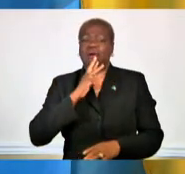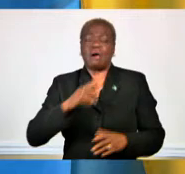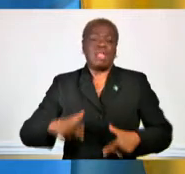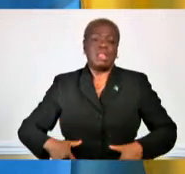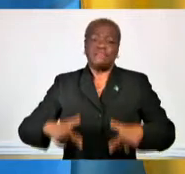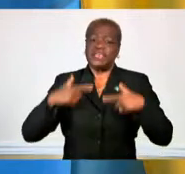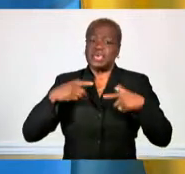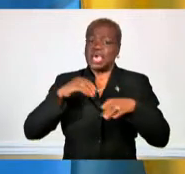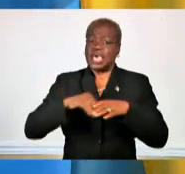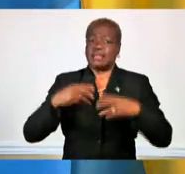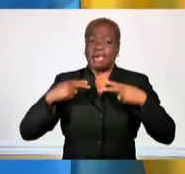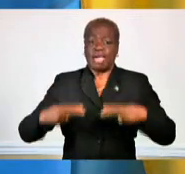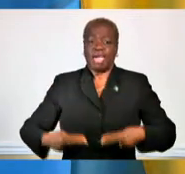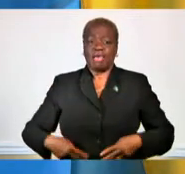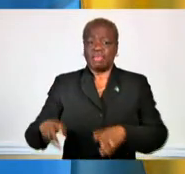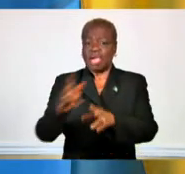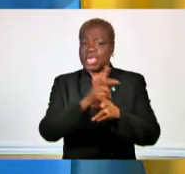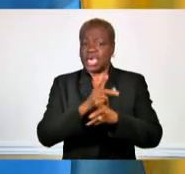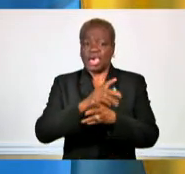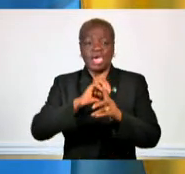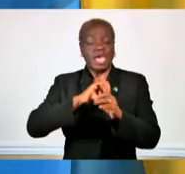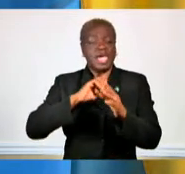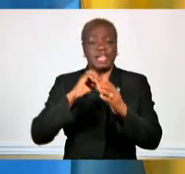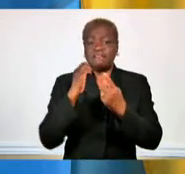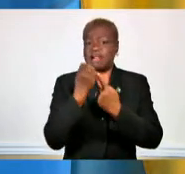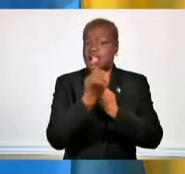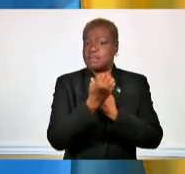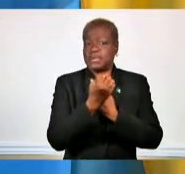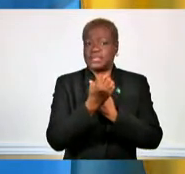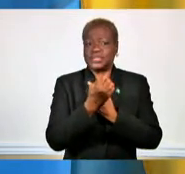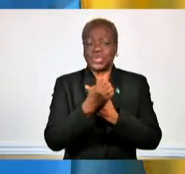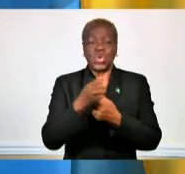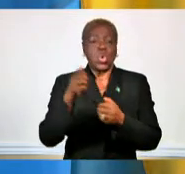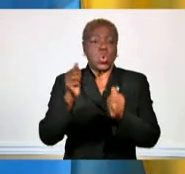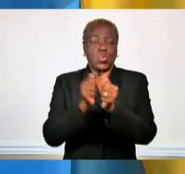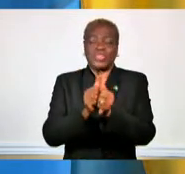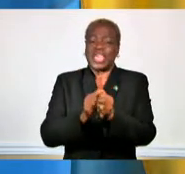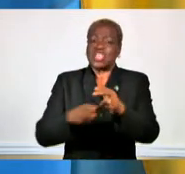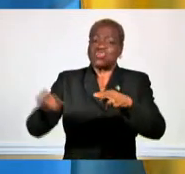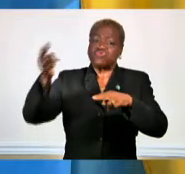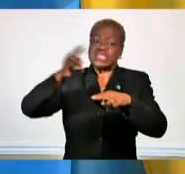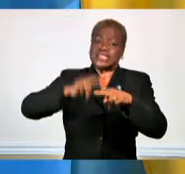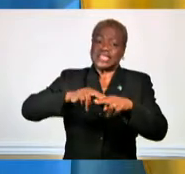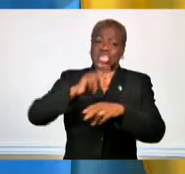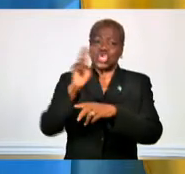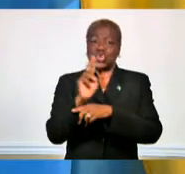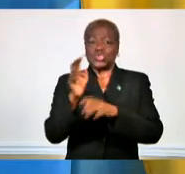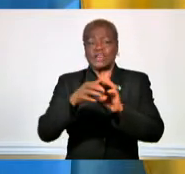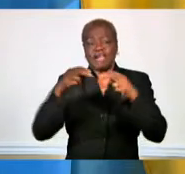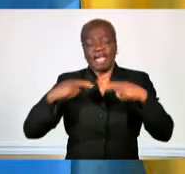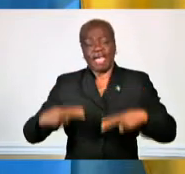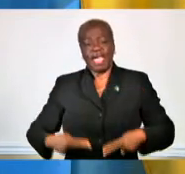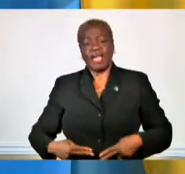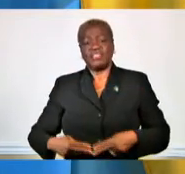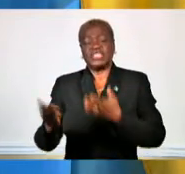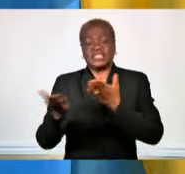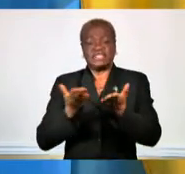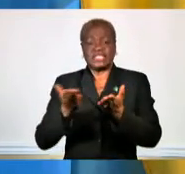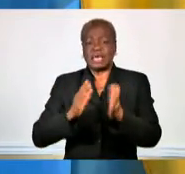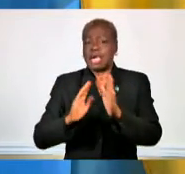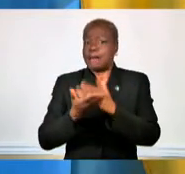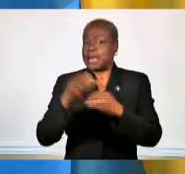in a healthcare environment with dramatically increasing use of health services by more